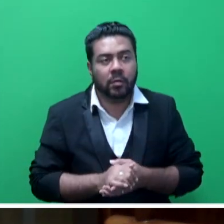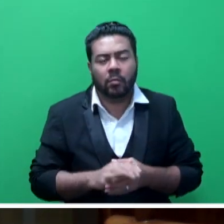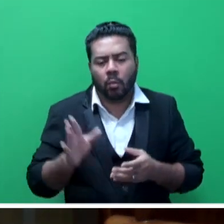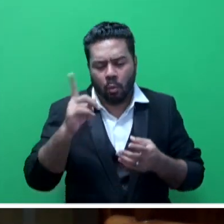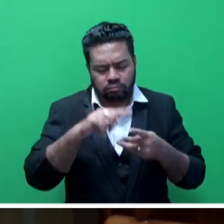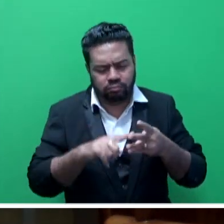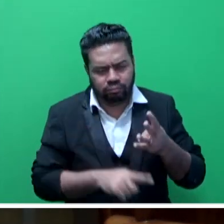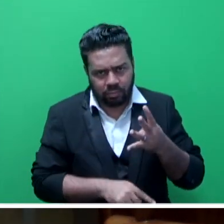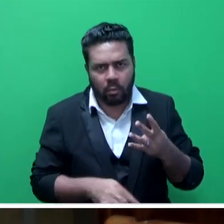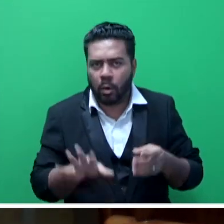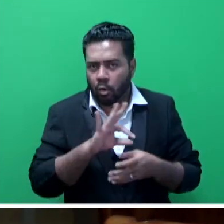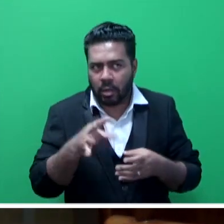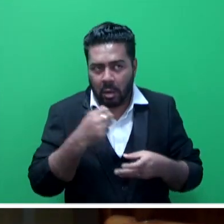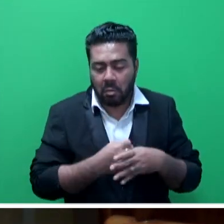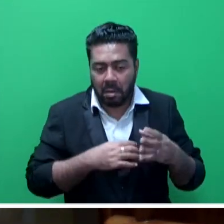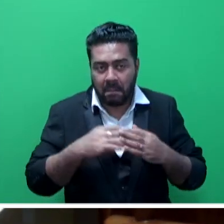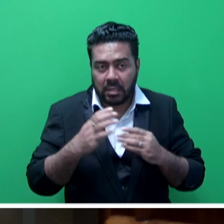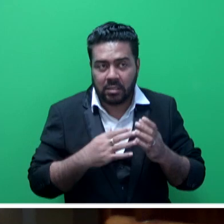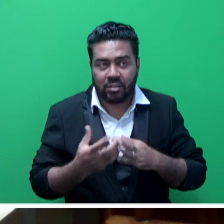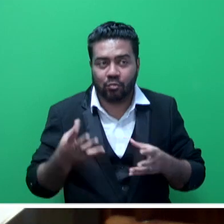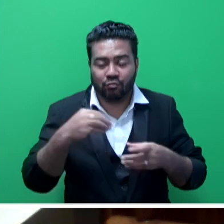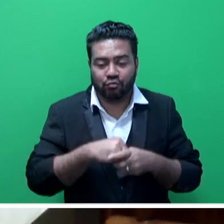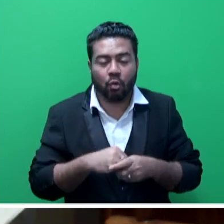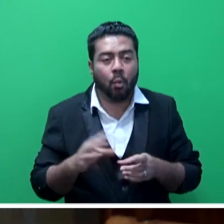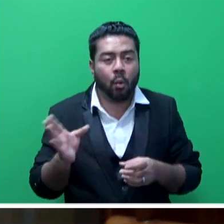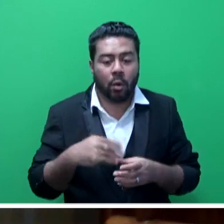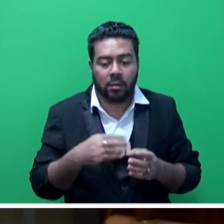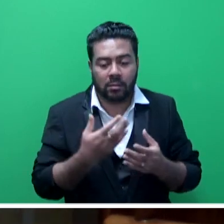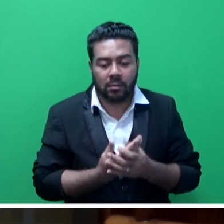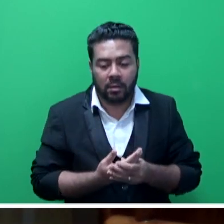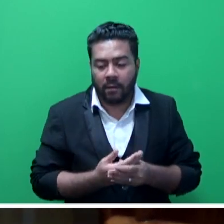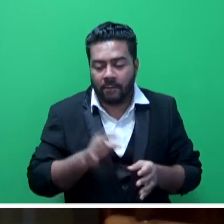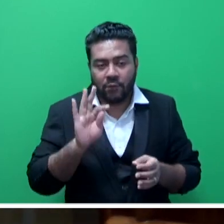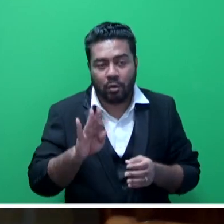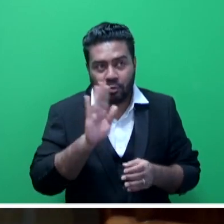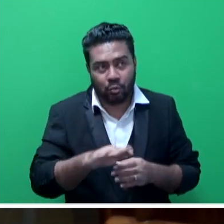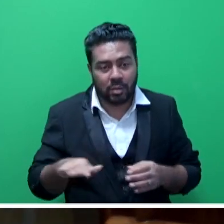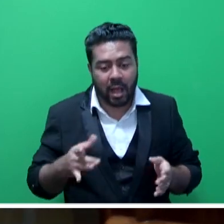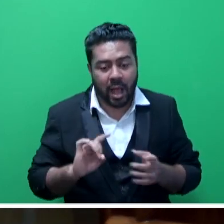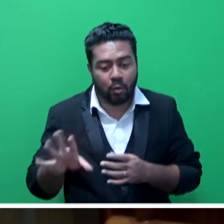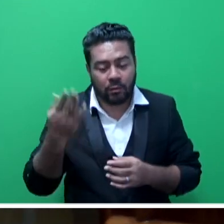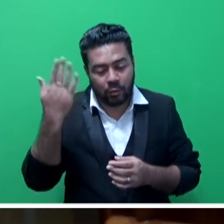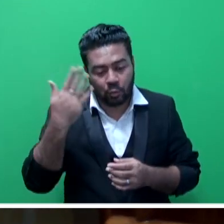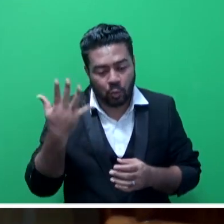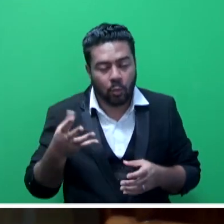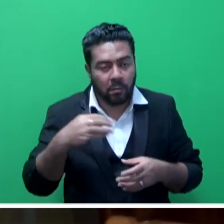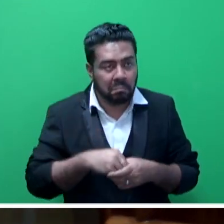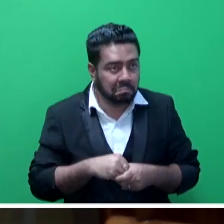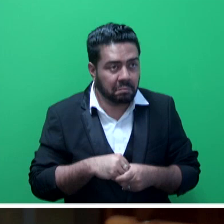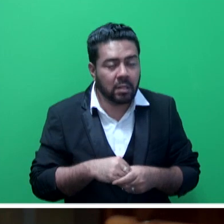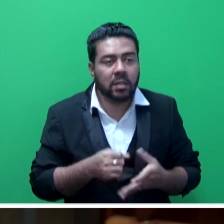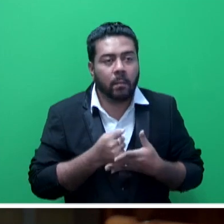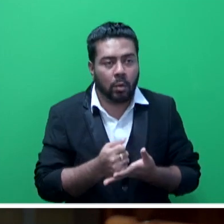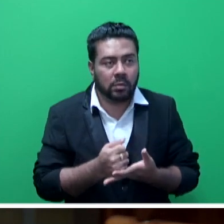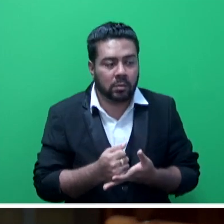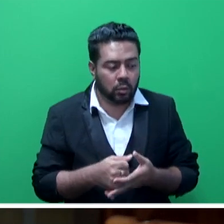it may not be in our capacity to address all factors that force children out of schools, we have been in a position to extend support to